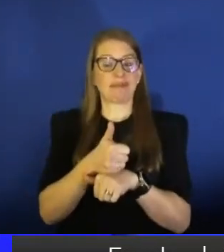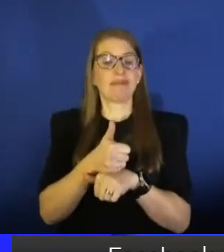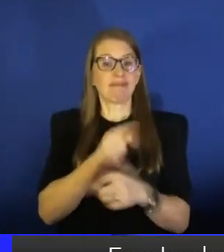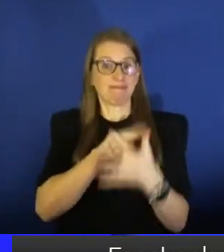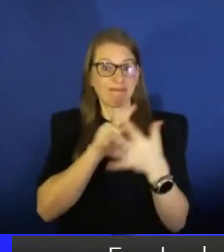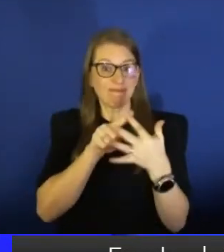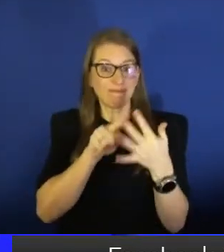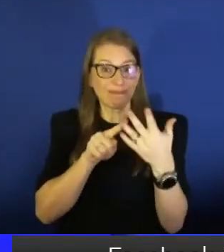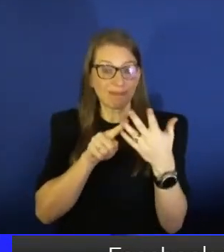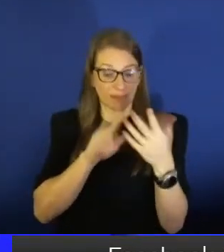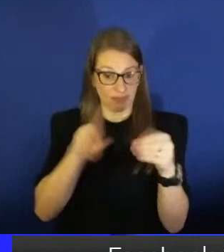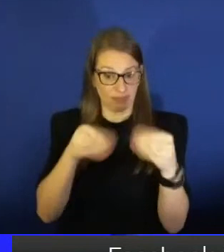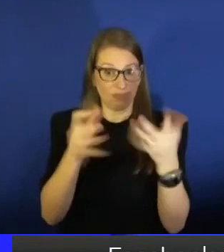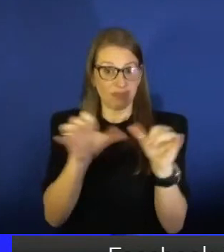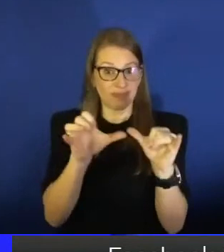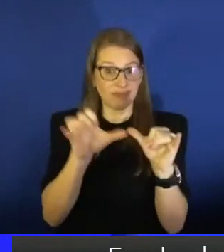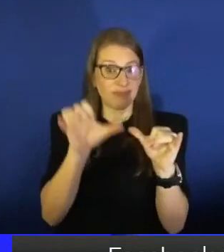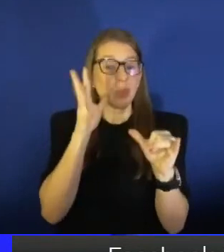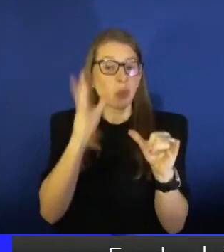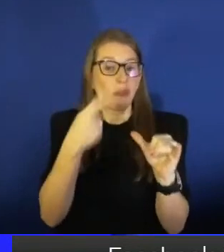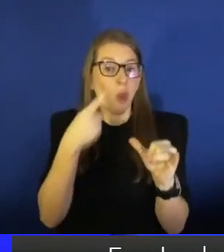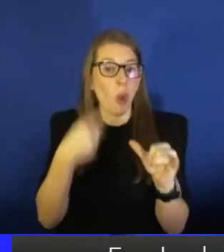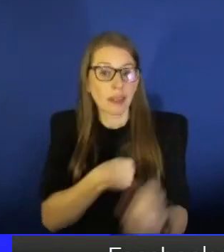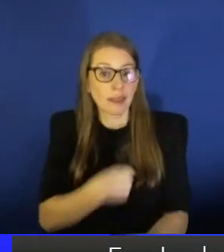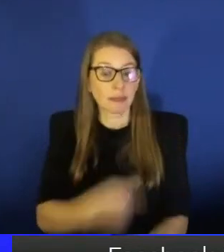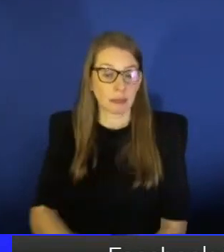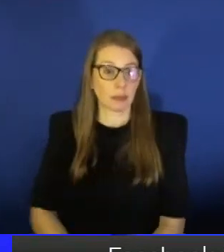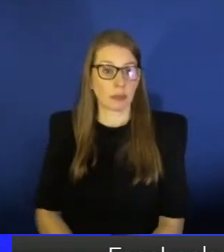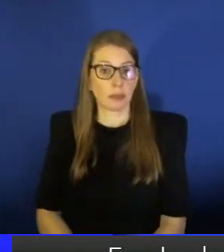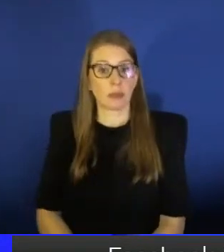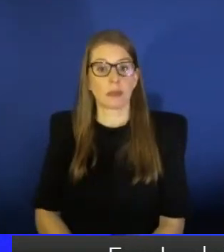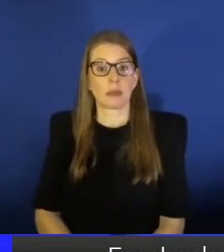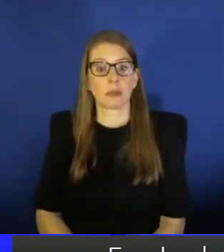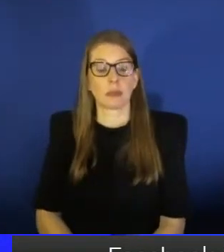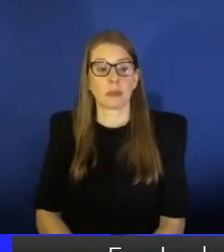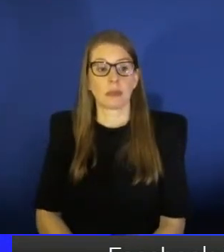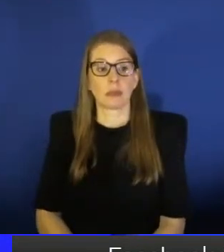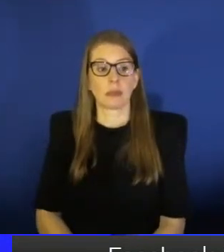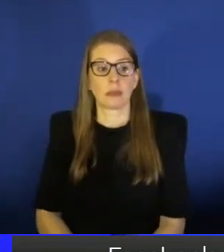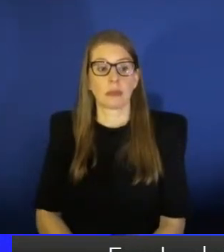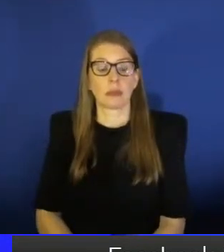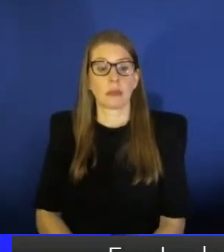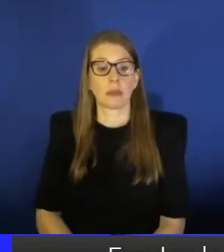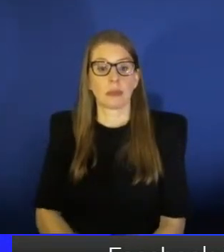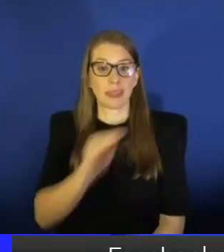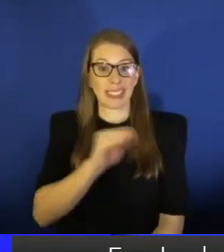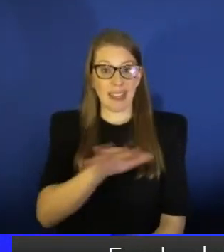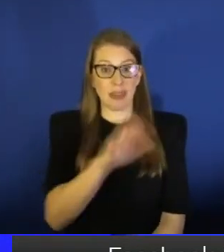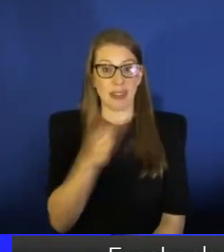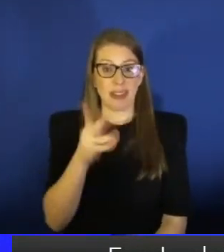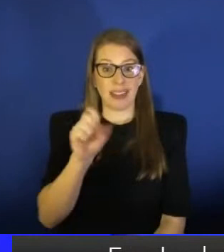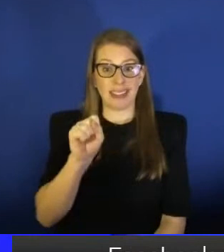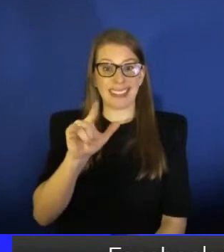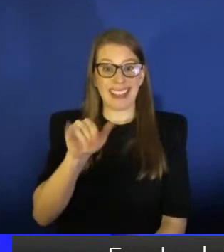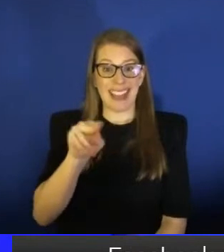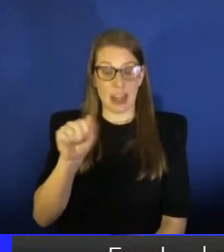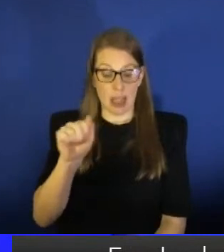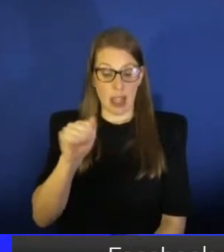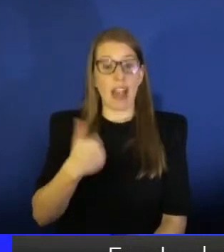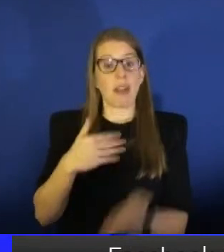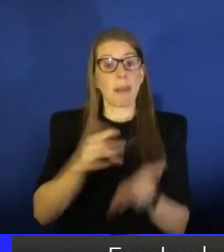measure. But, for us on the campus in Salina, we have medical students and nursing students.